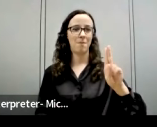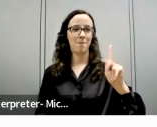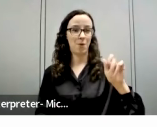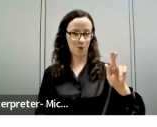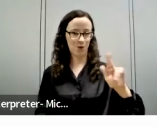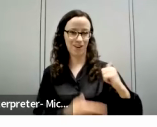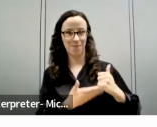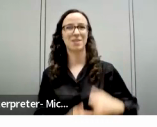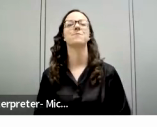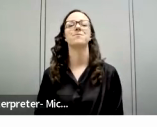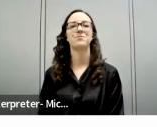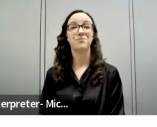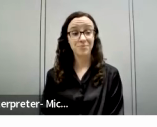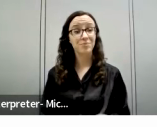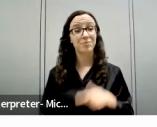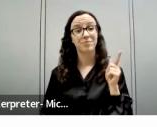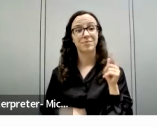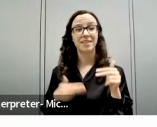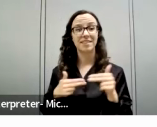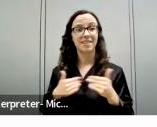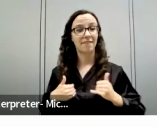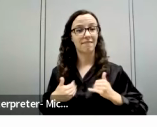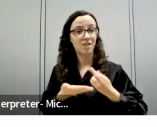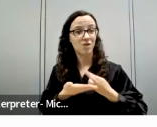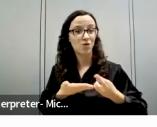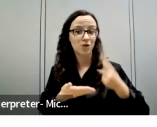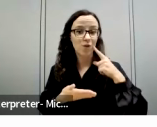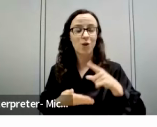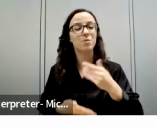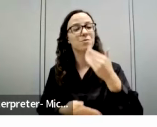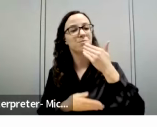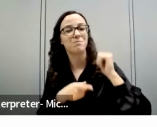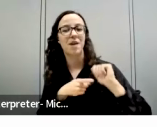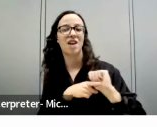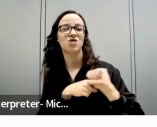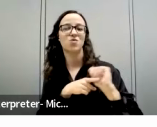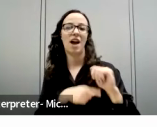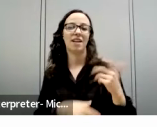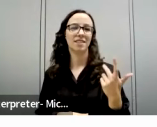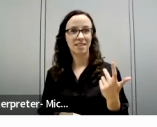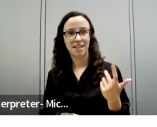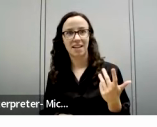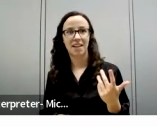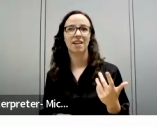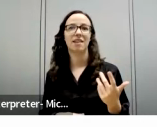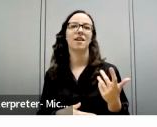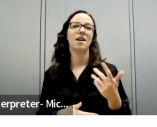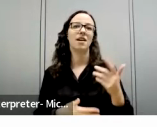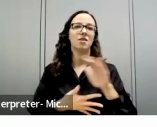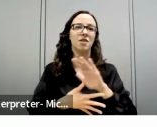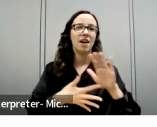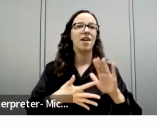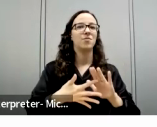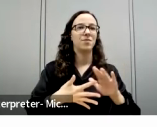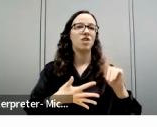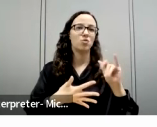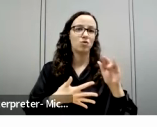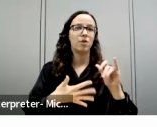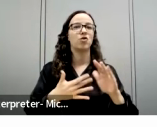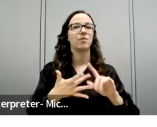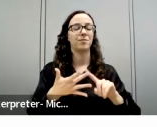All right, so this slide just has some resources for you: best practices for attributions, an attribution builder. This